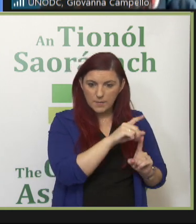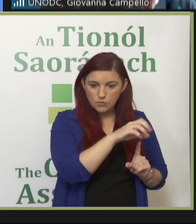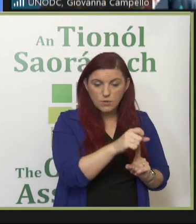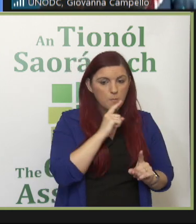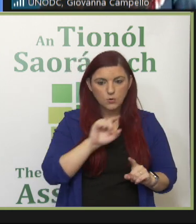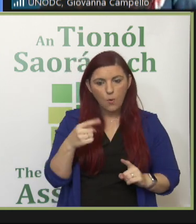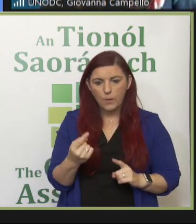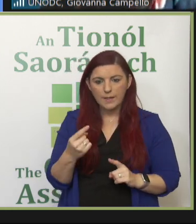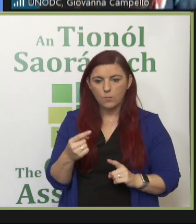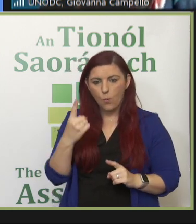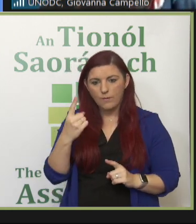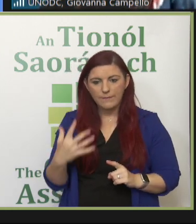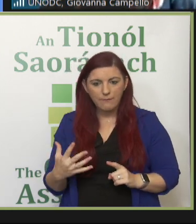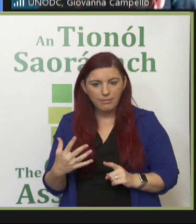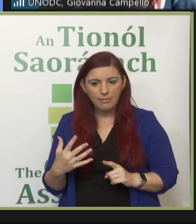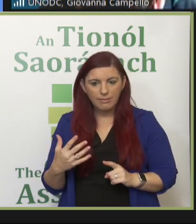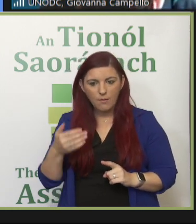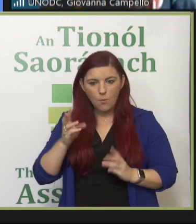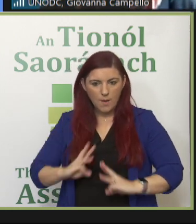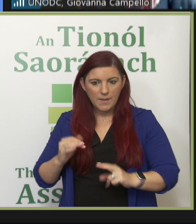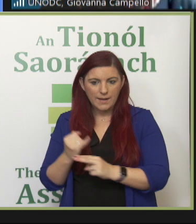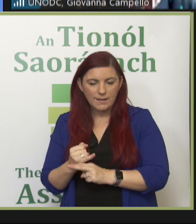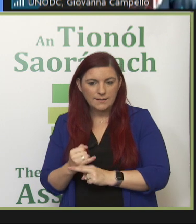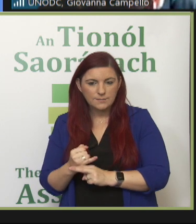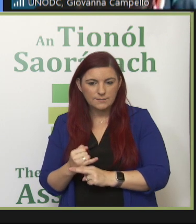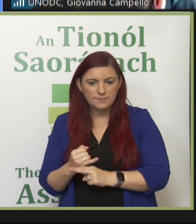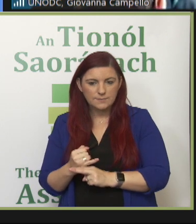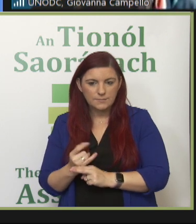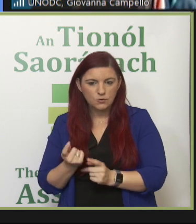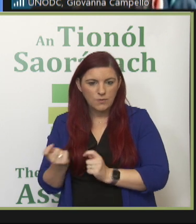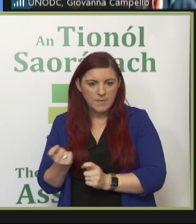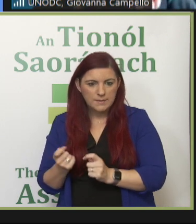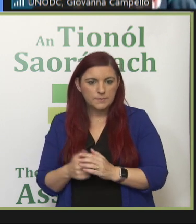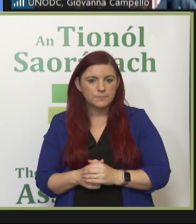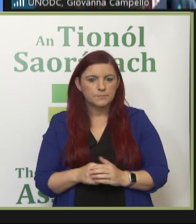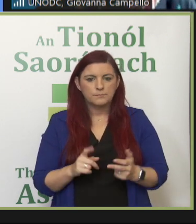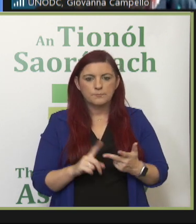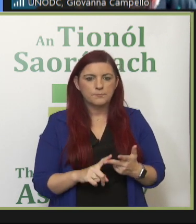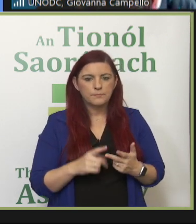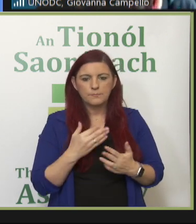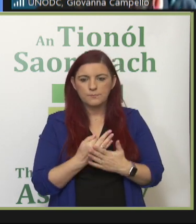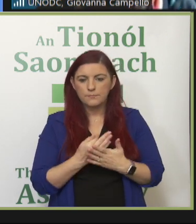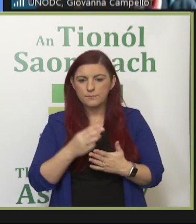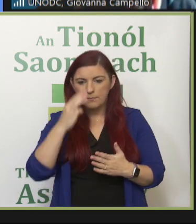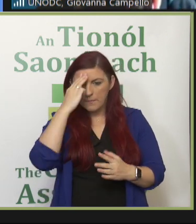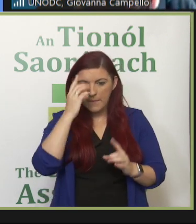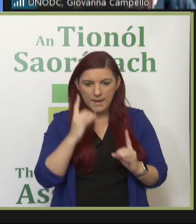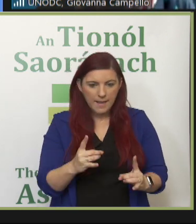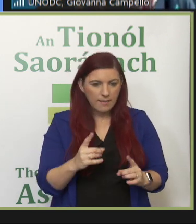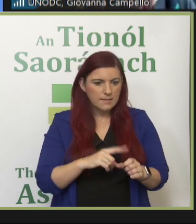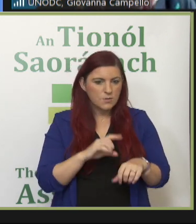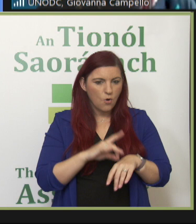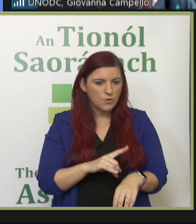settings suffer from higher rates of mental health disorders, including drug use